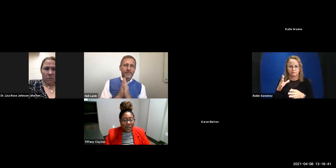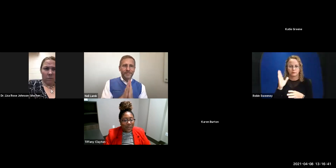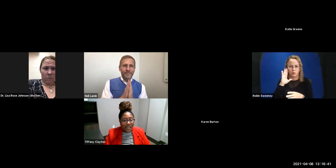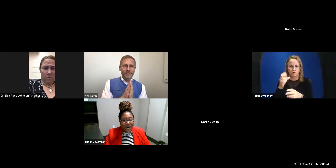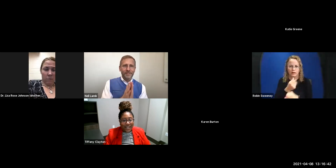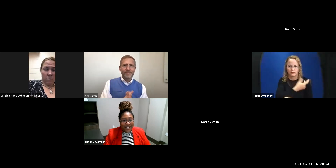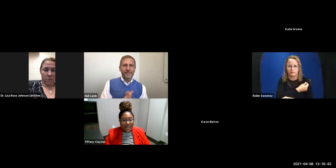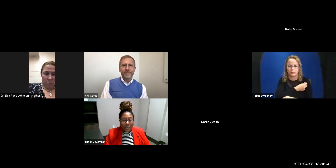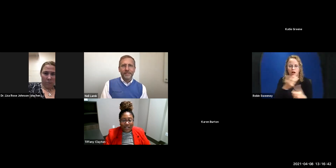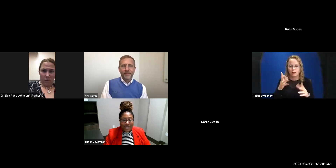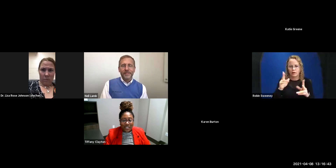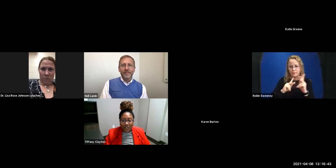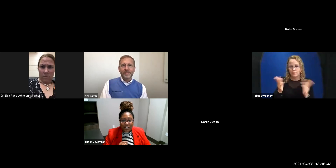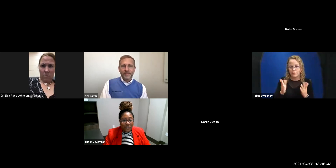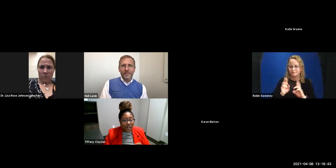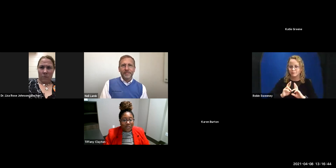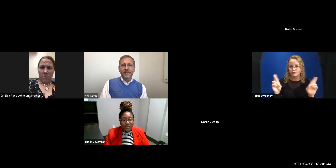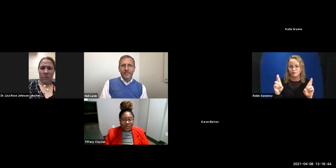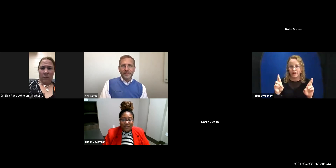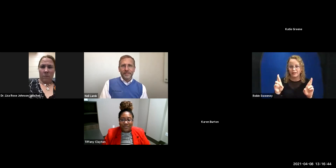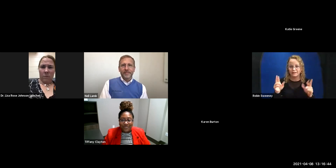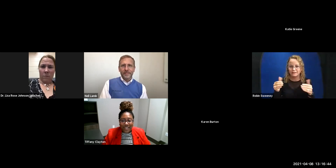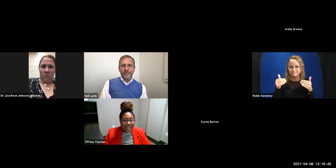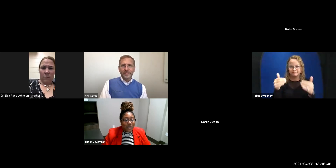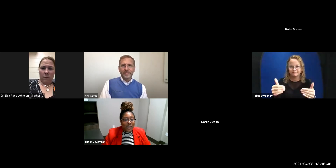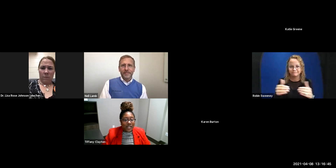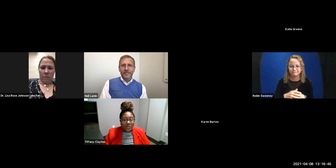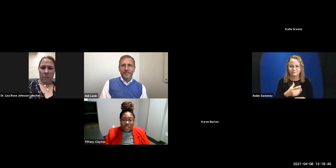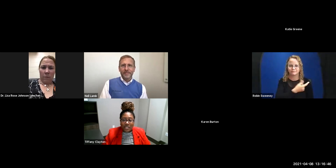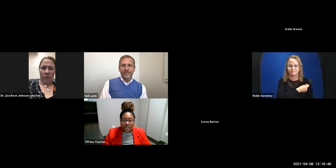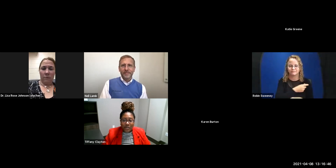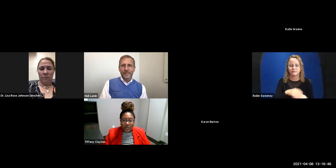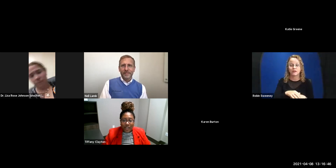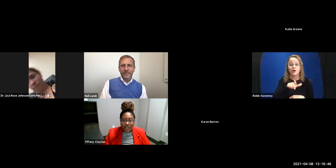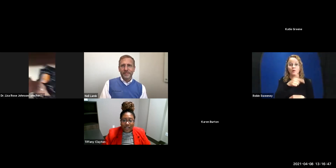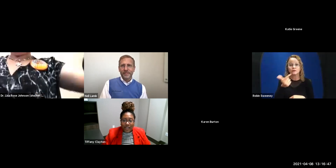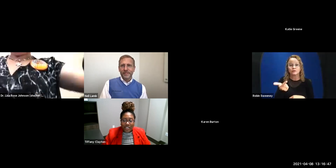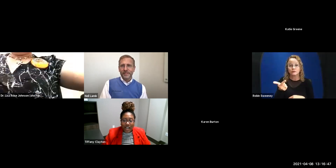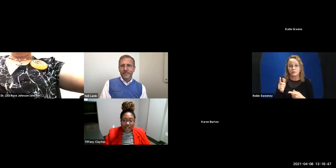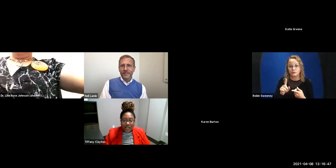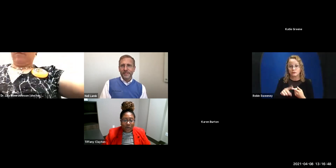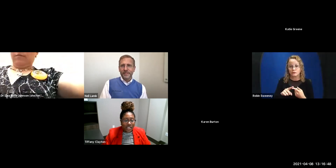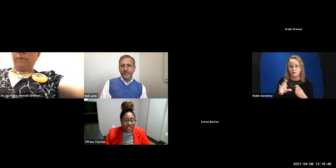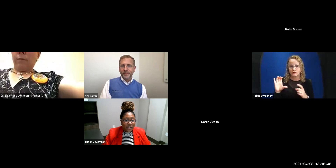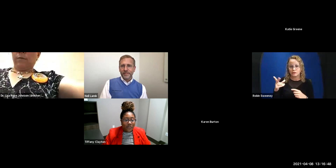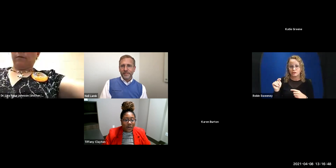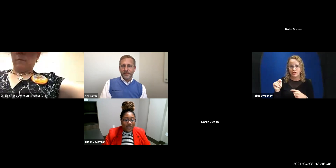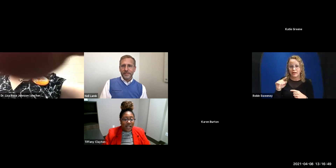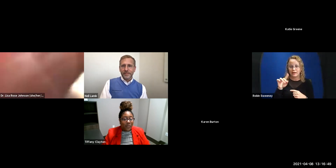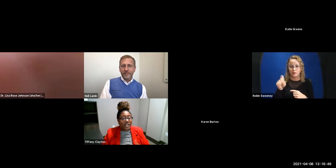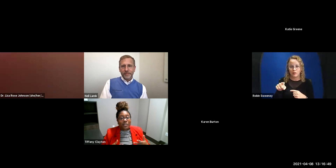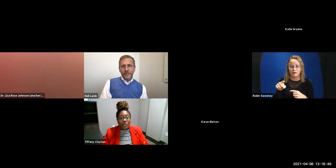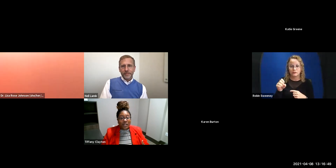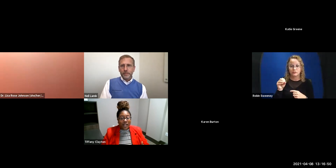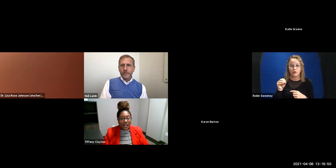you've already got people that are in here ready to just follow suit. So we're going to switch to the chat and the questions. So folks,